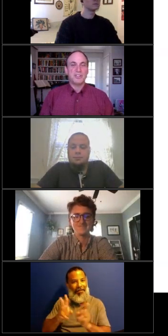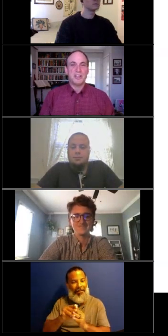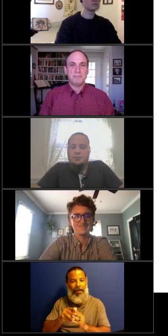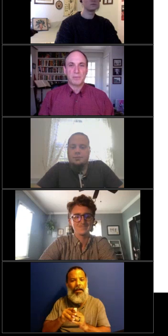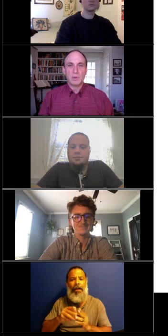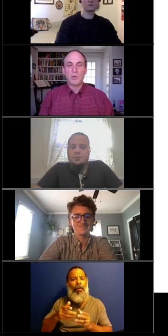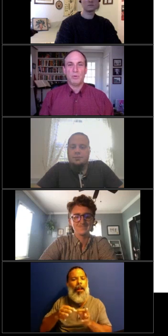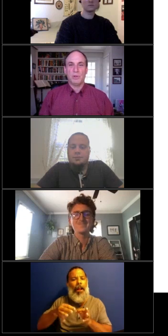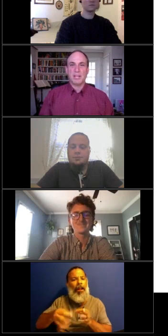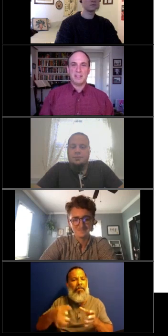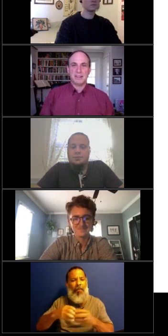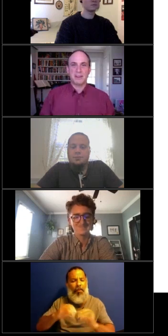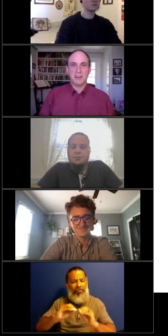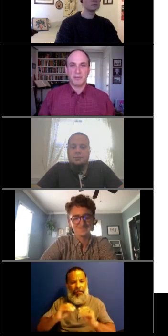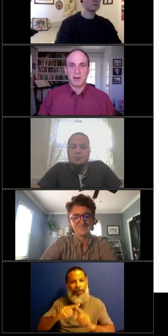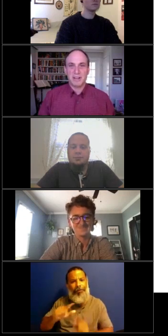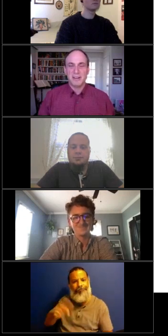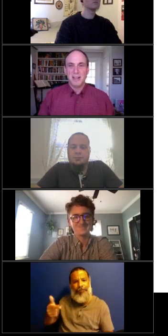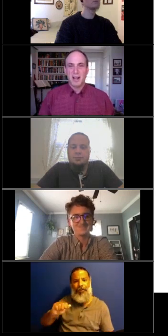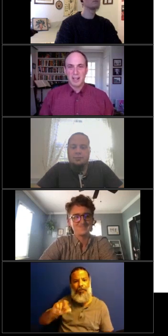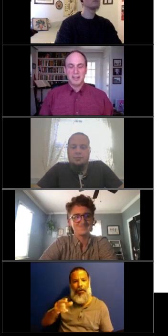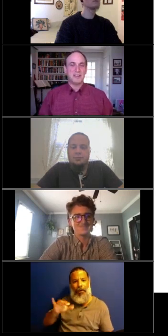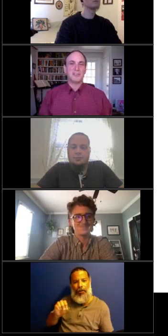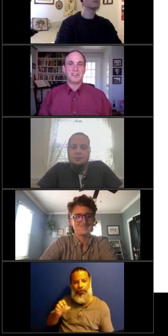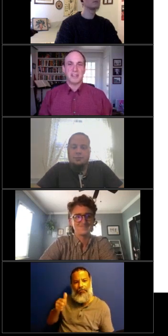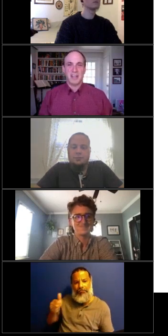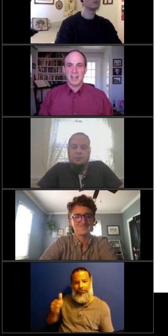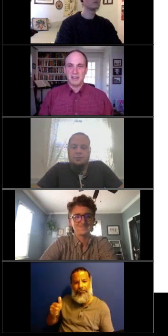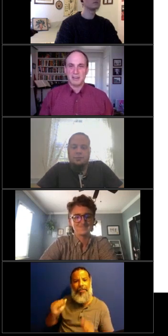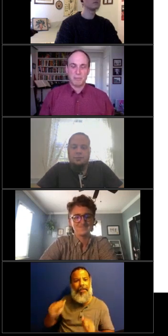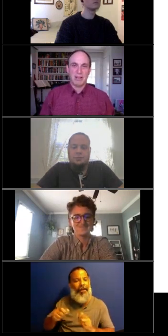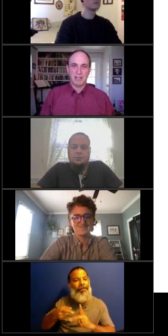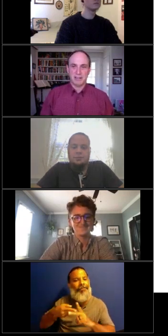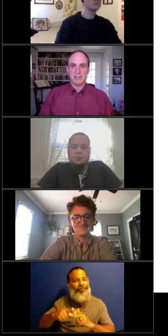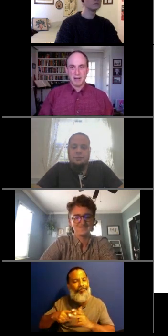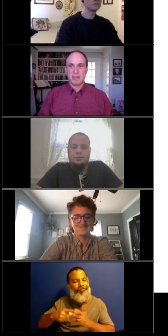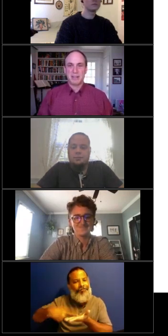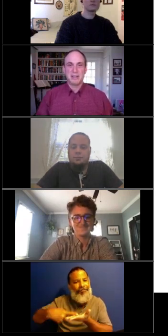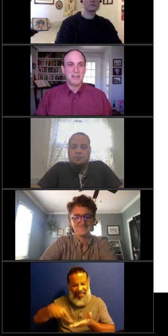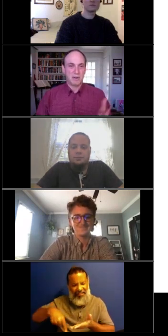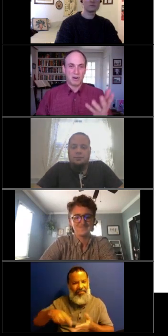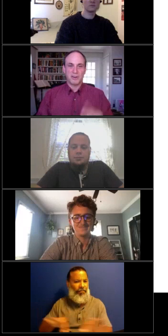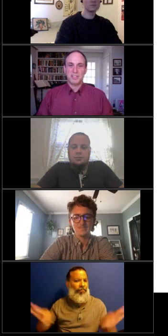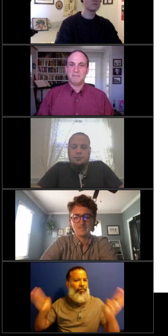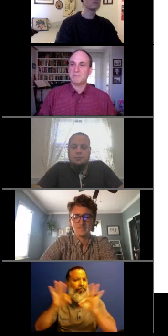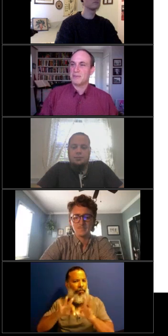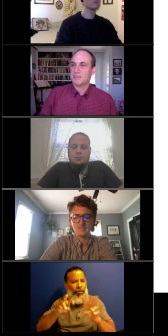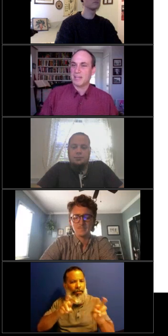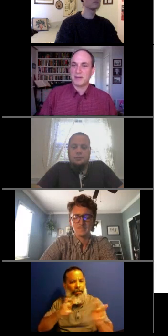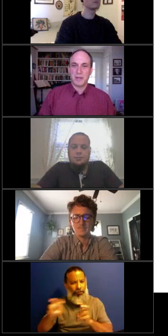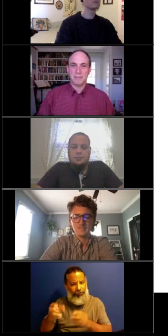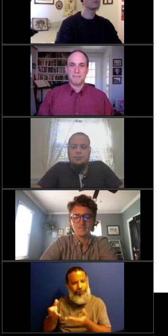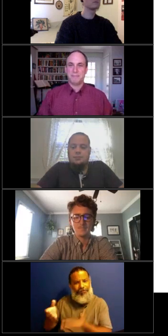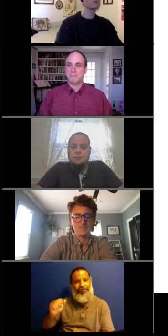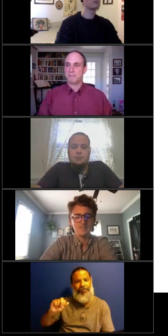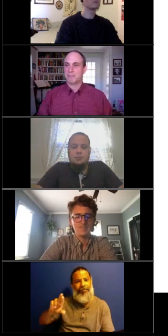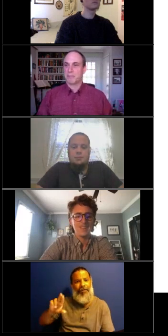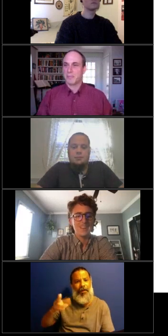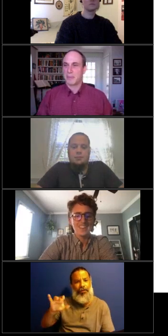to Archie, who will get things started for us on this interesting and compelling topic. So Archie, take it